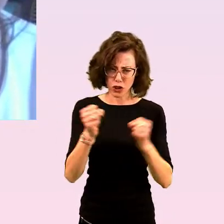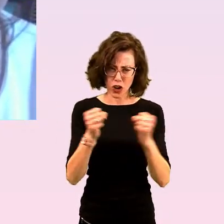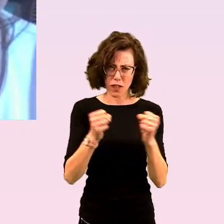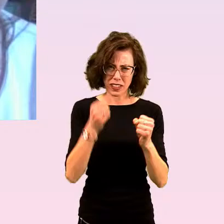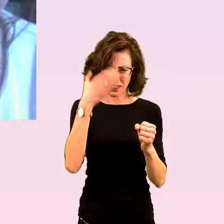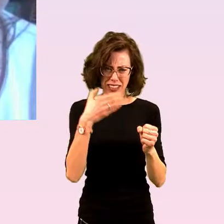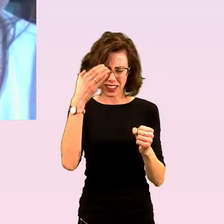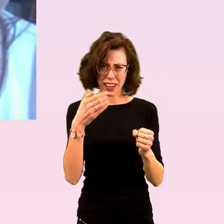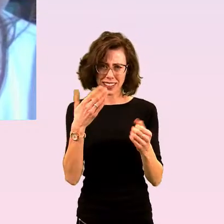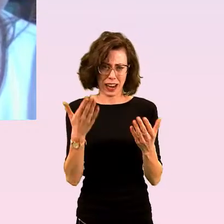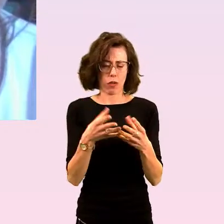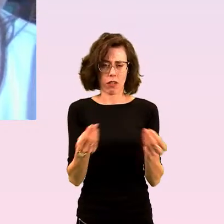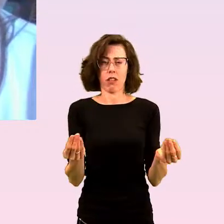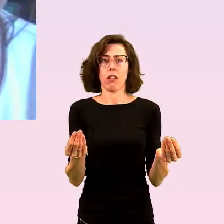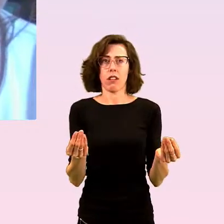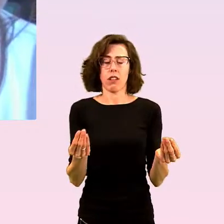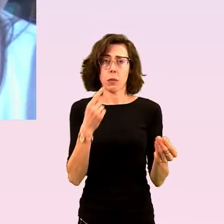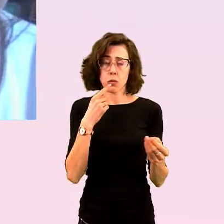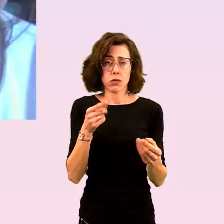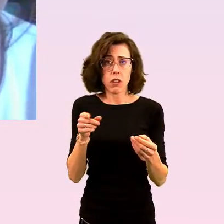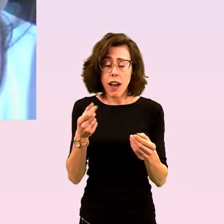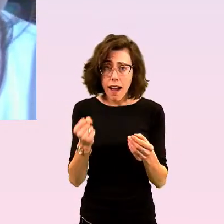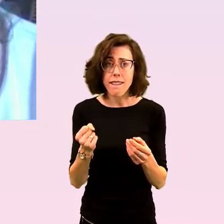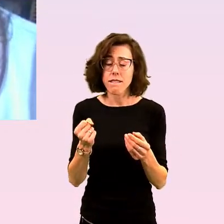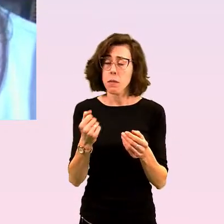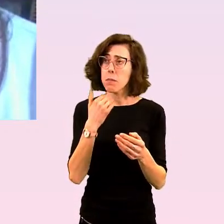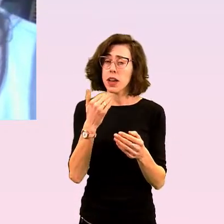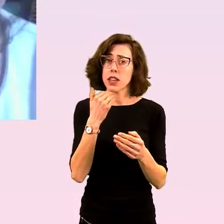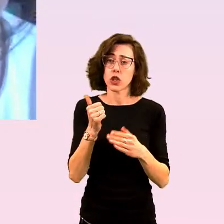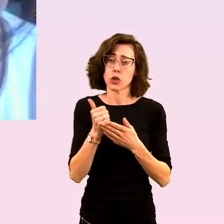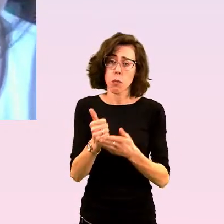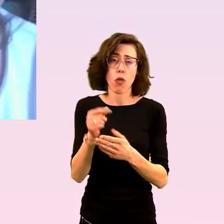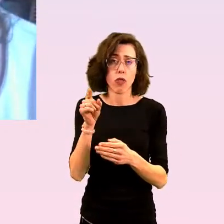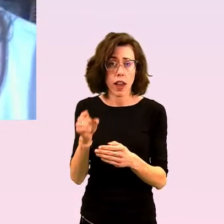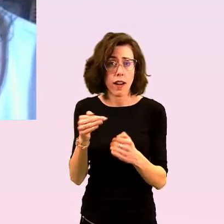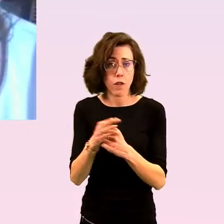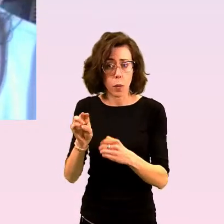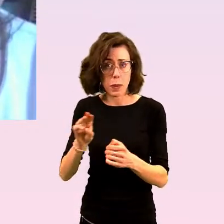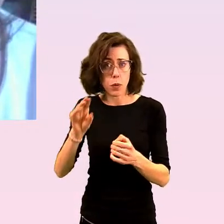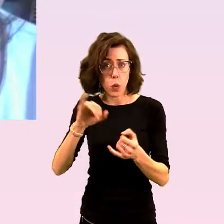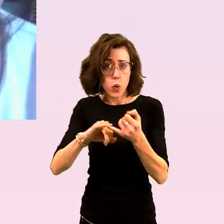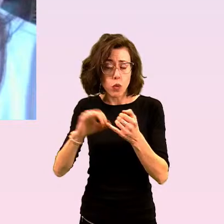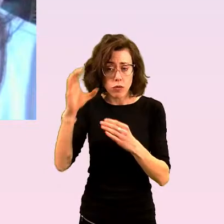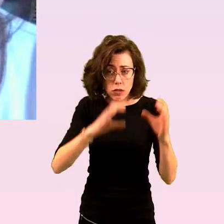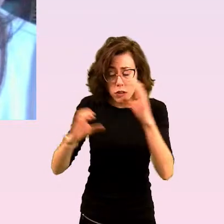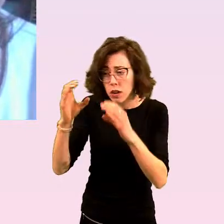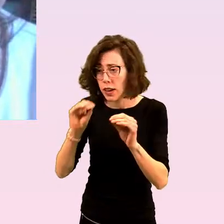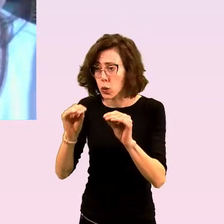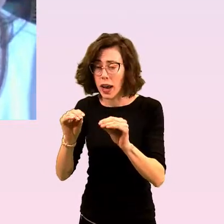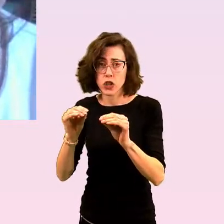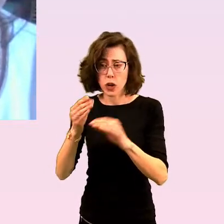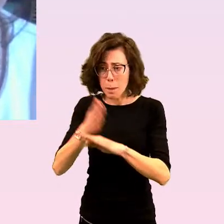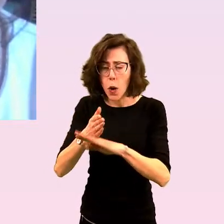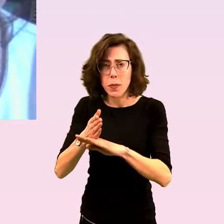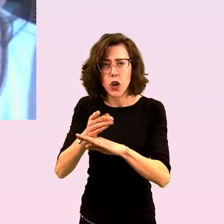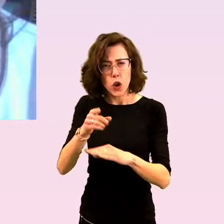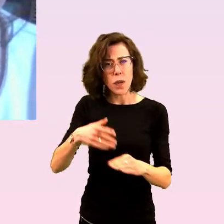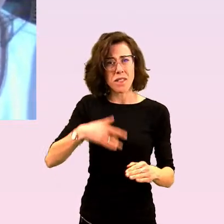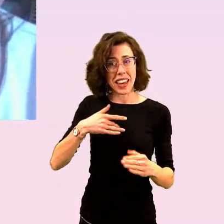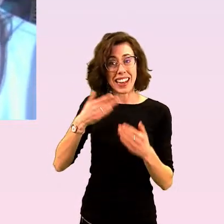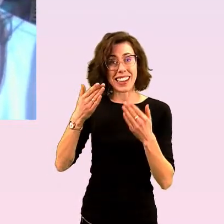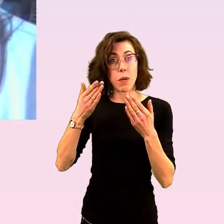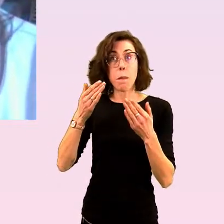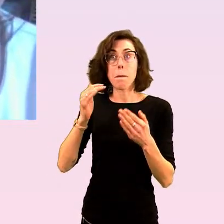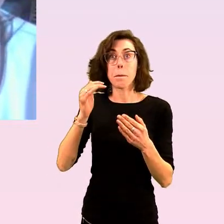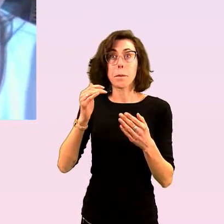much support available there for people who are searching for employment and education. Has a lot of this information only surfaced in the pandemic online, or have